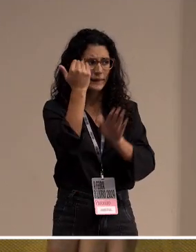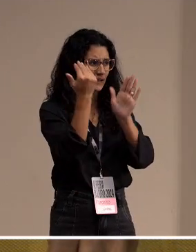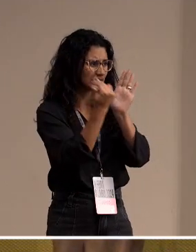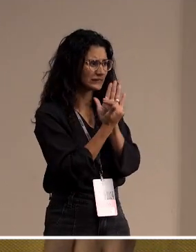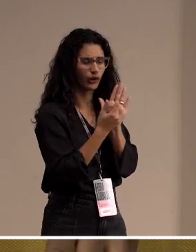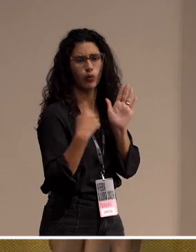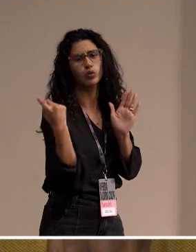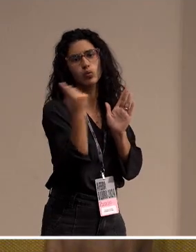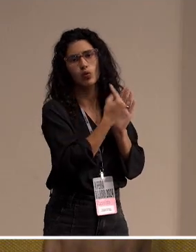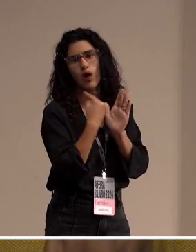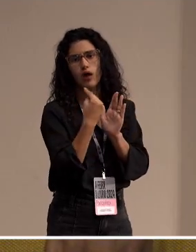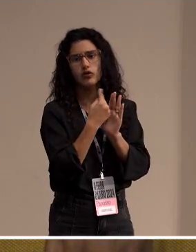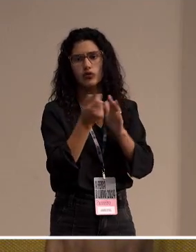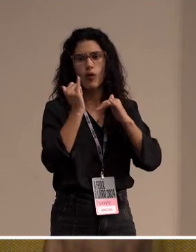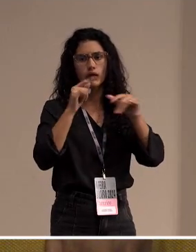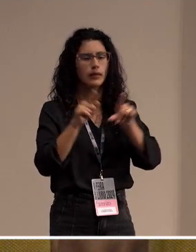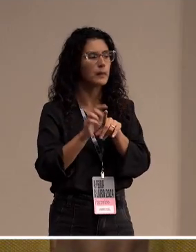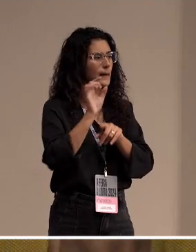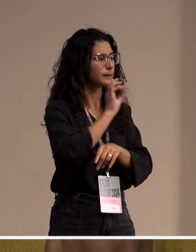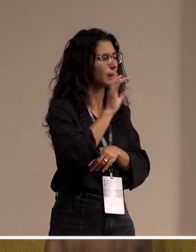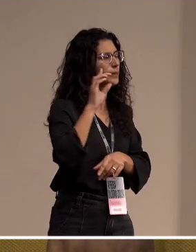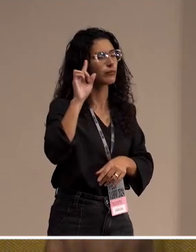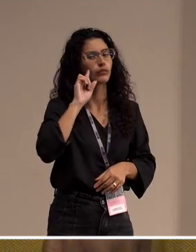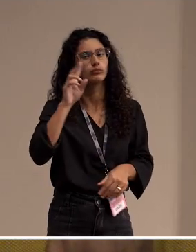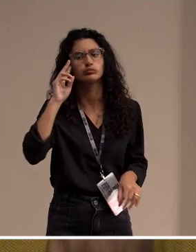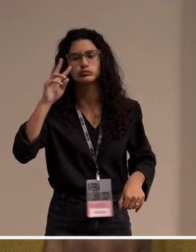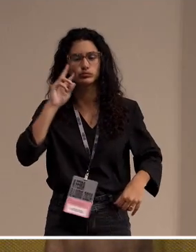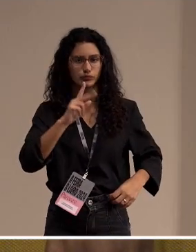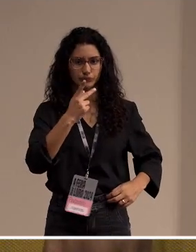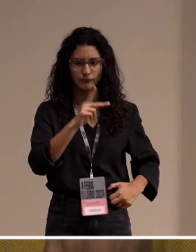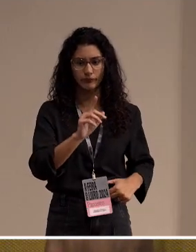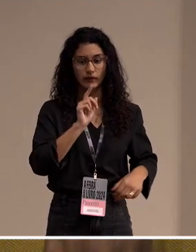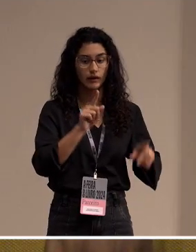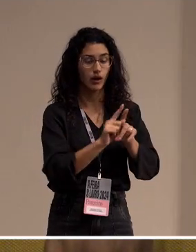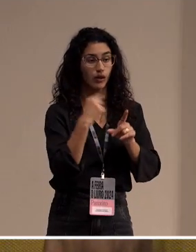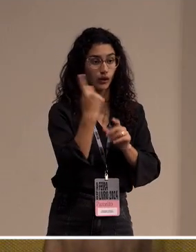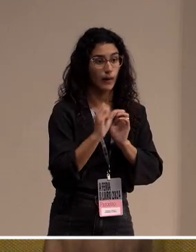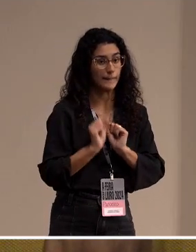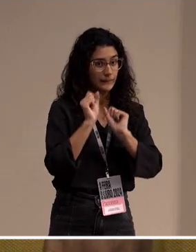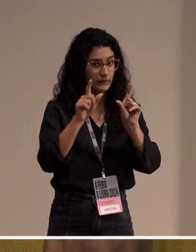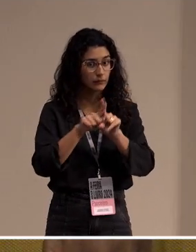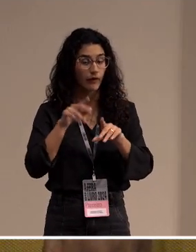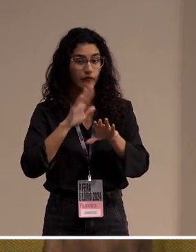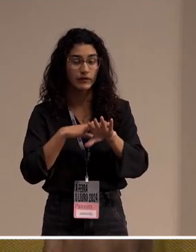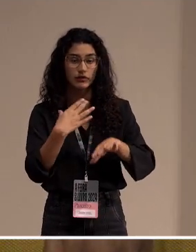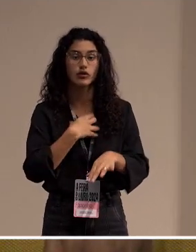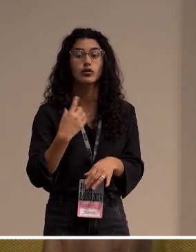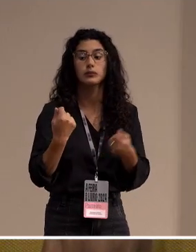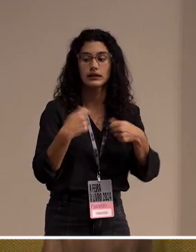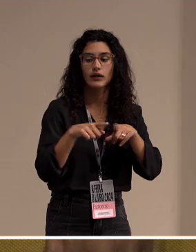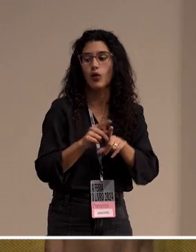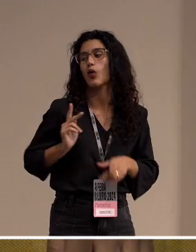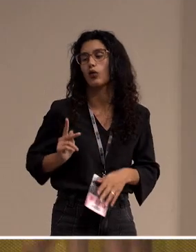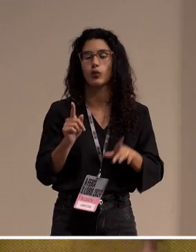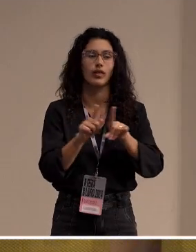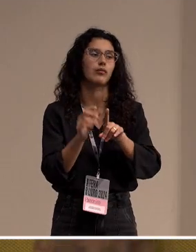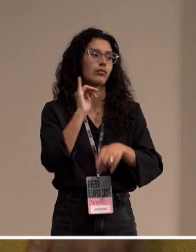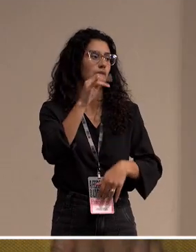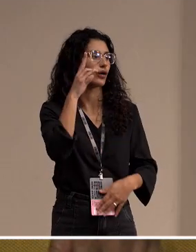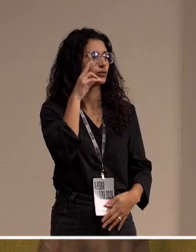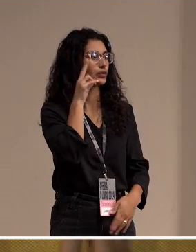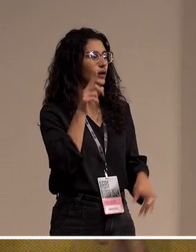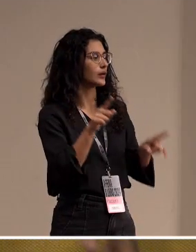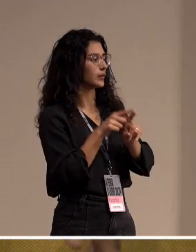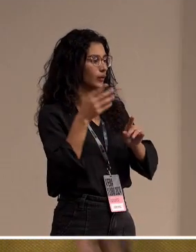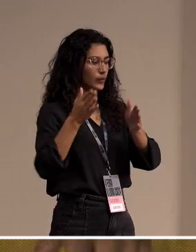those stories. And until we do that, we have to continue to tell the stories of that period. If we don't, the people who